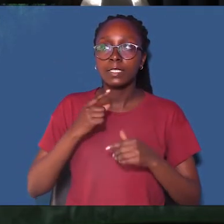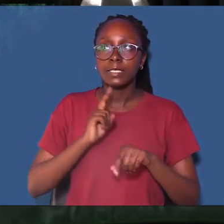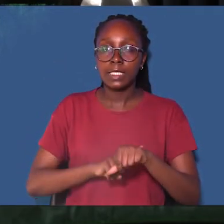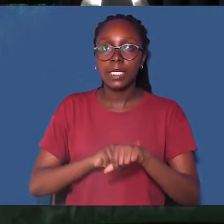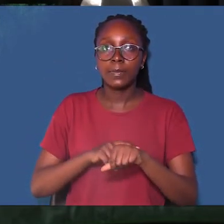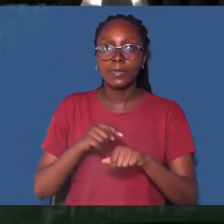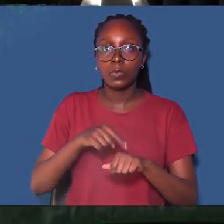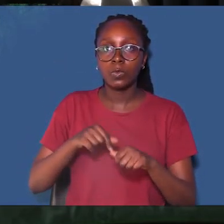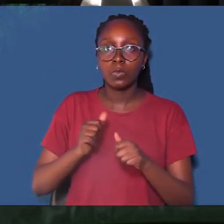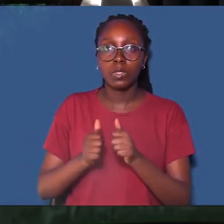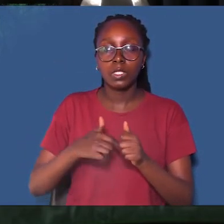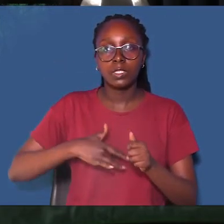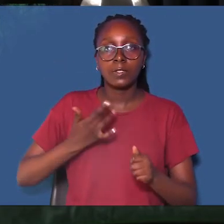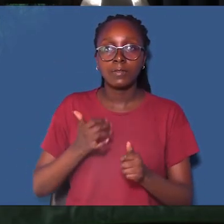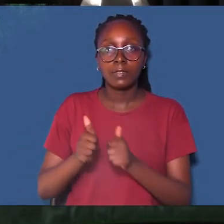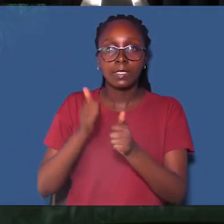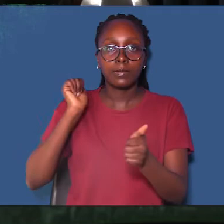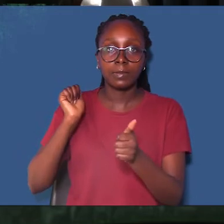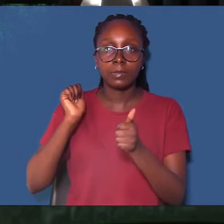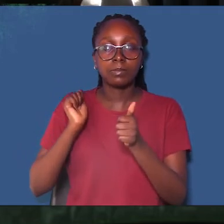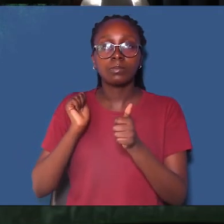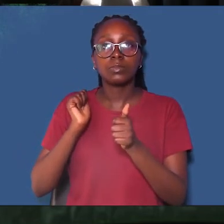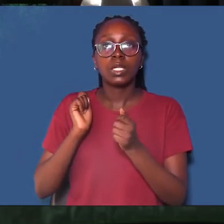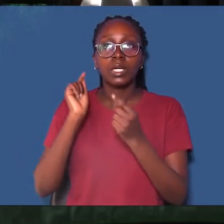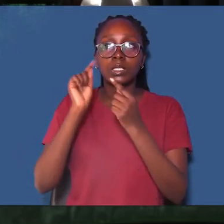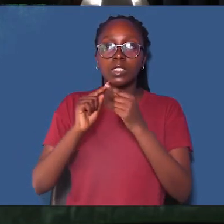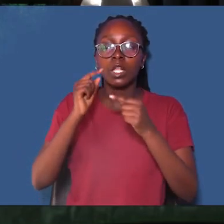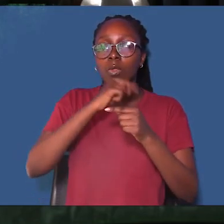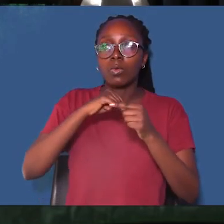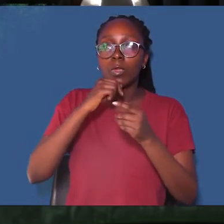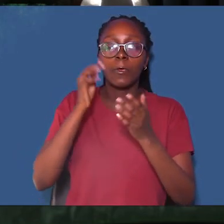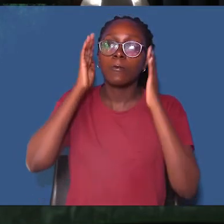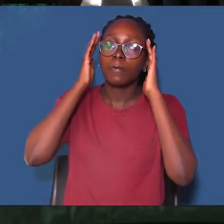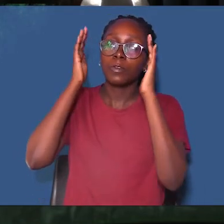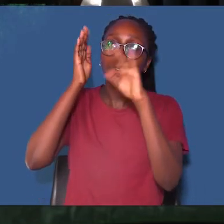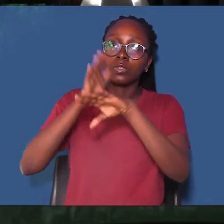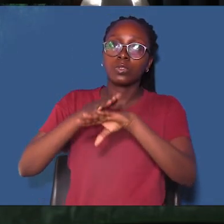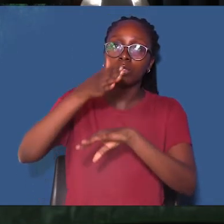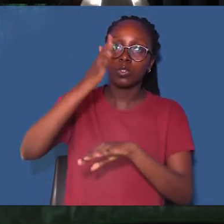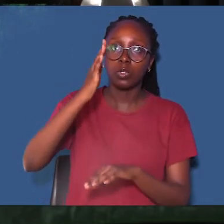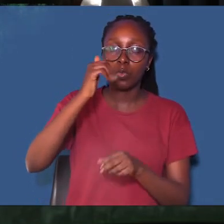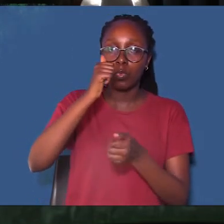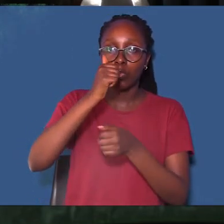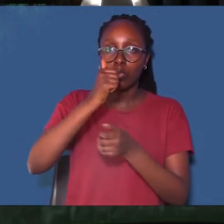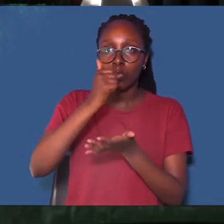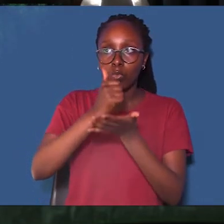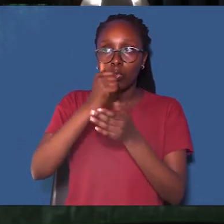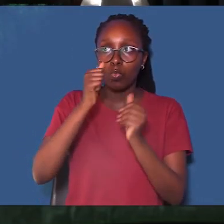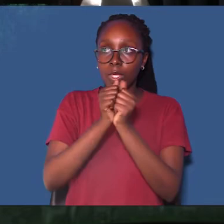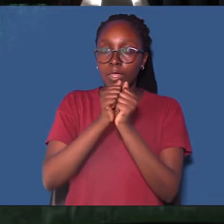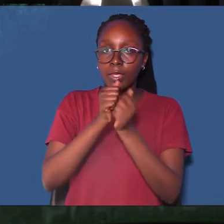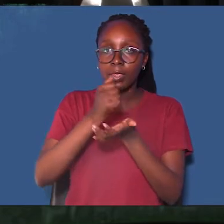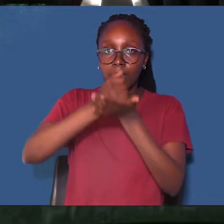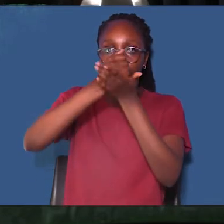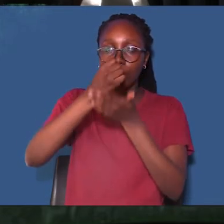long as we subject ourselves to the Lordship of Christ with the help of his Holy